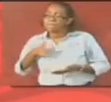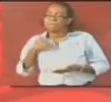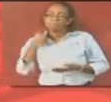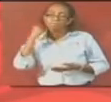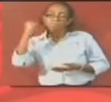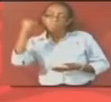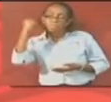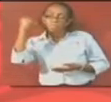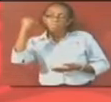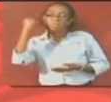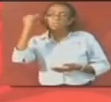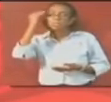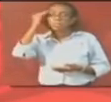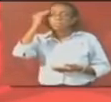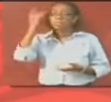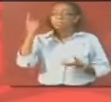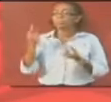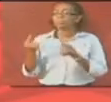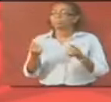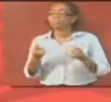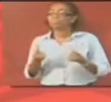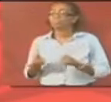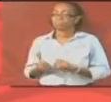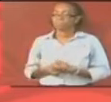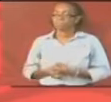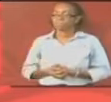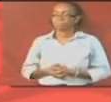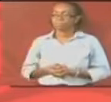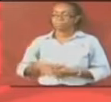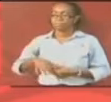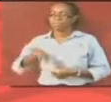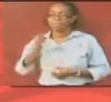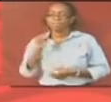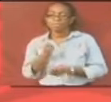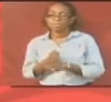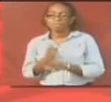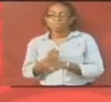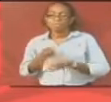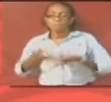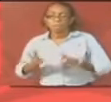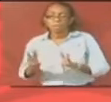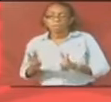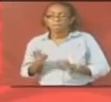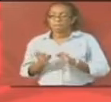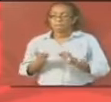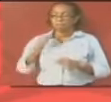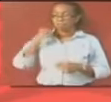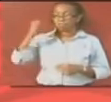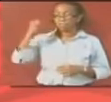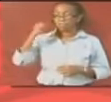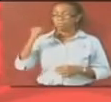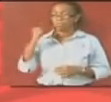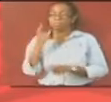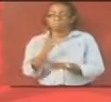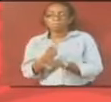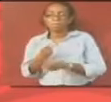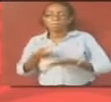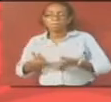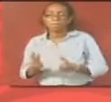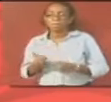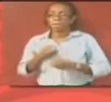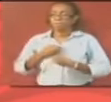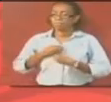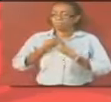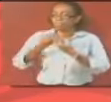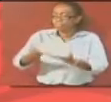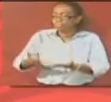find healthy outlets for stress relief that are in compliance with the public health regulations. So